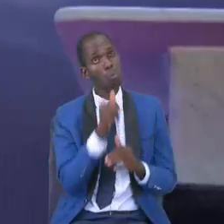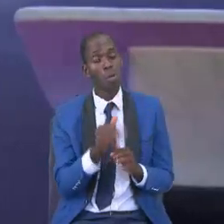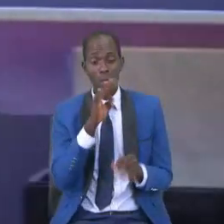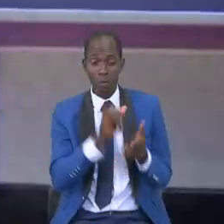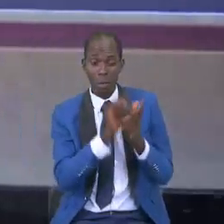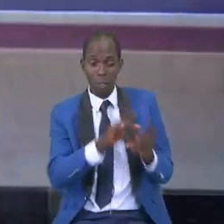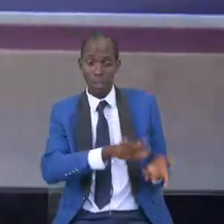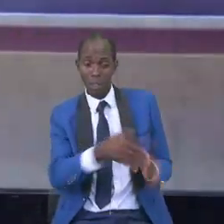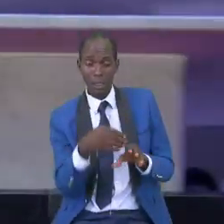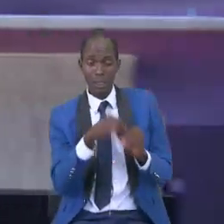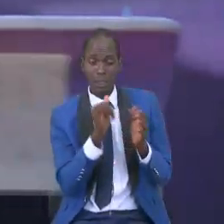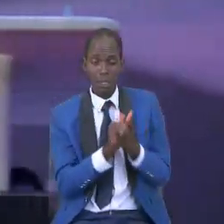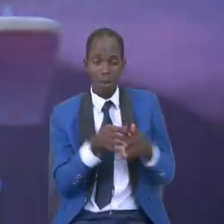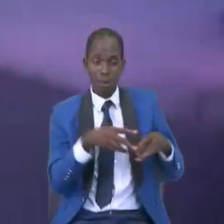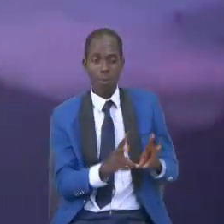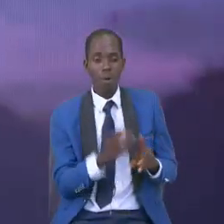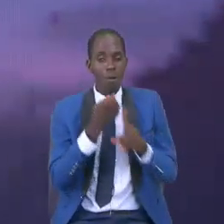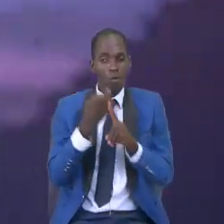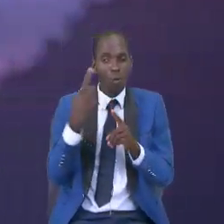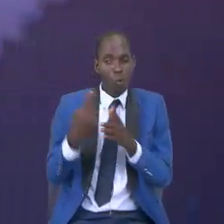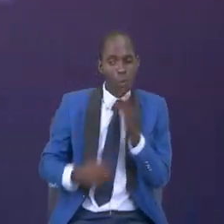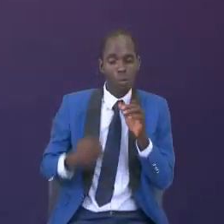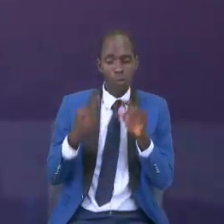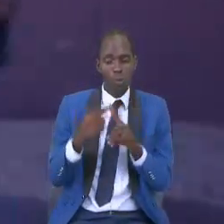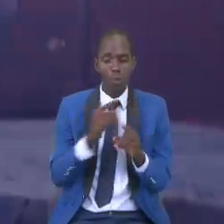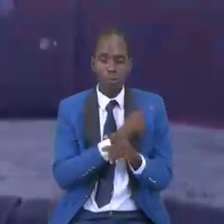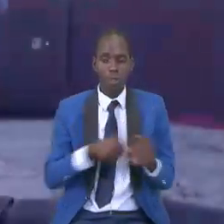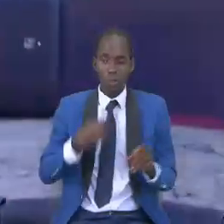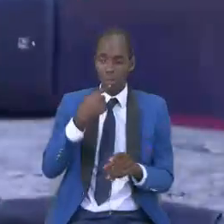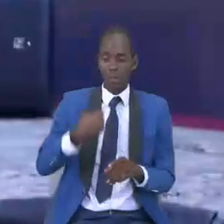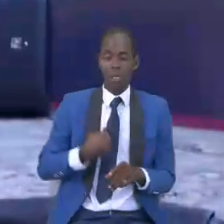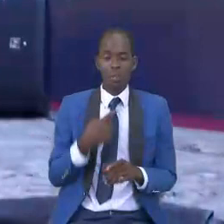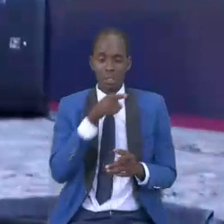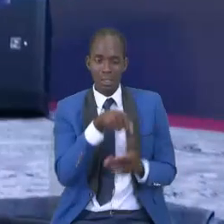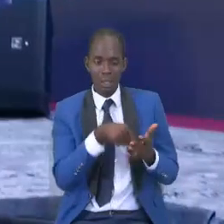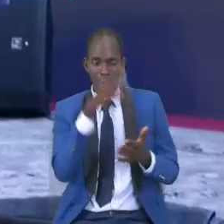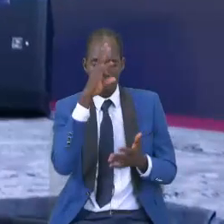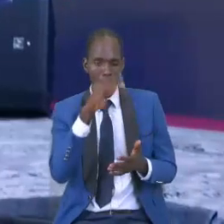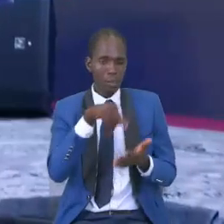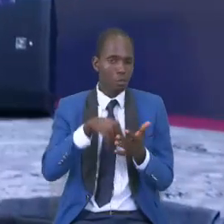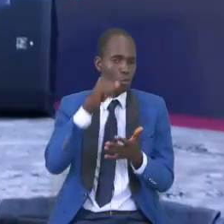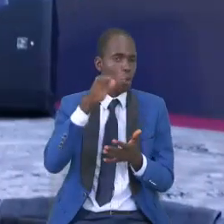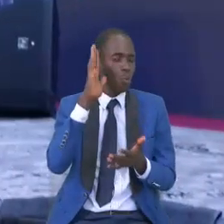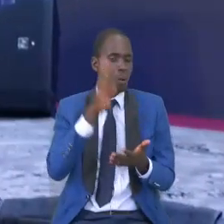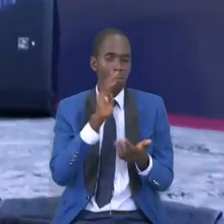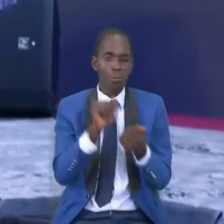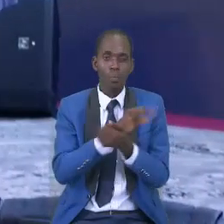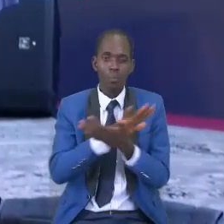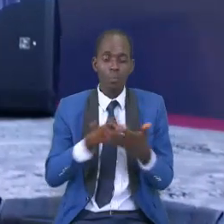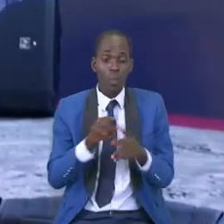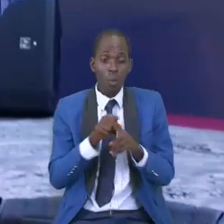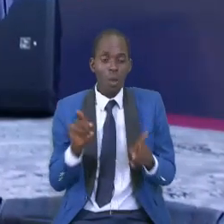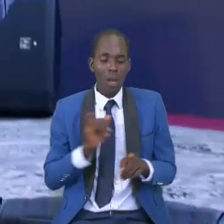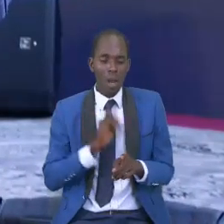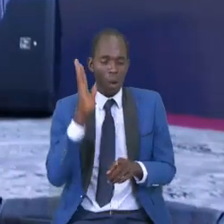in that condition, from the revelation of the word of God, this man will perish. This woman will perish. But I'll wait